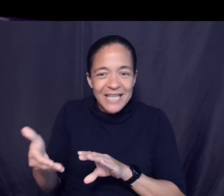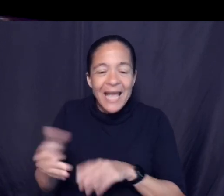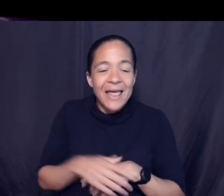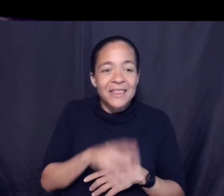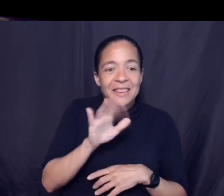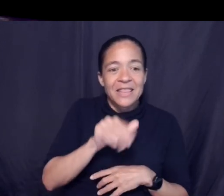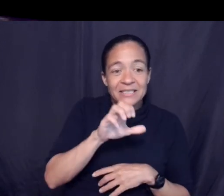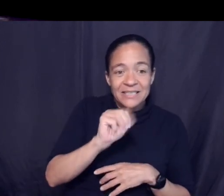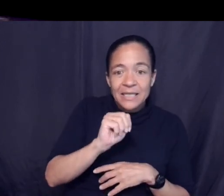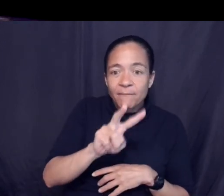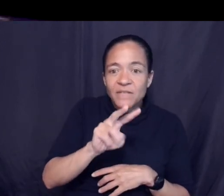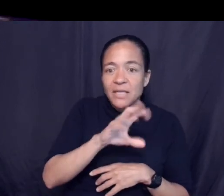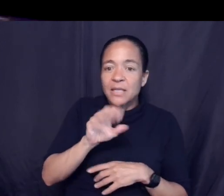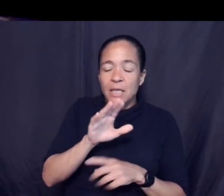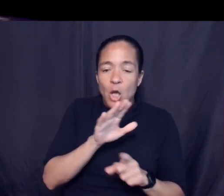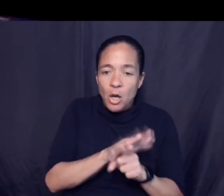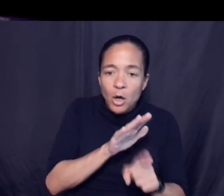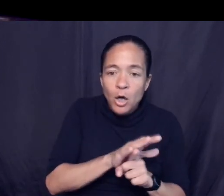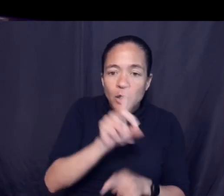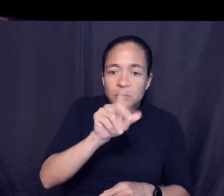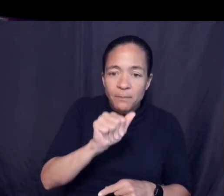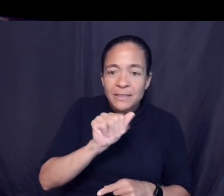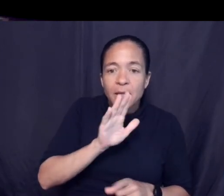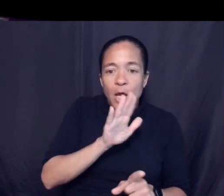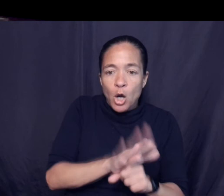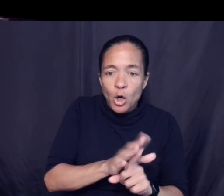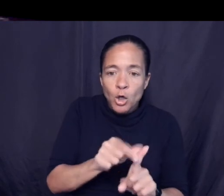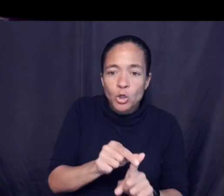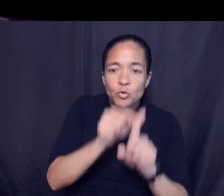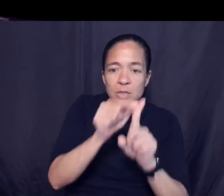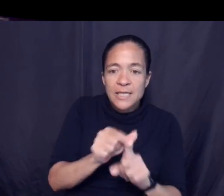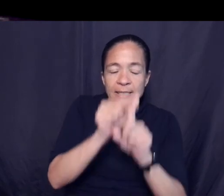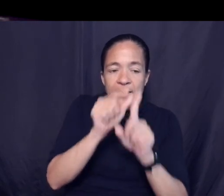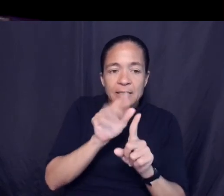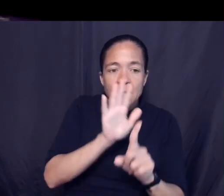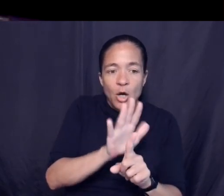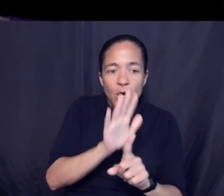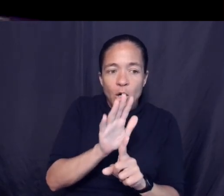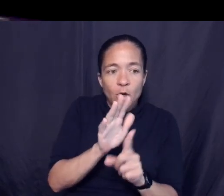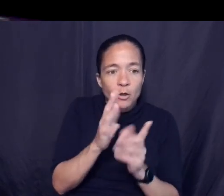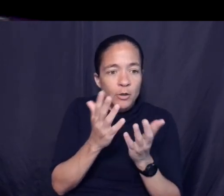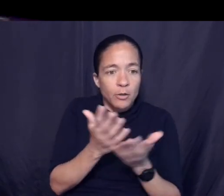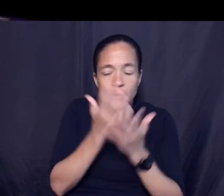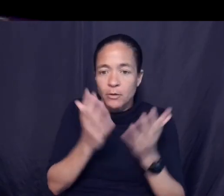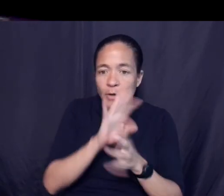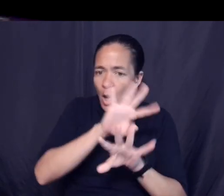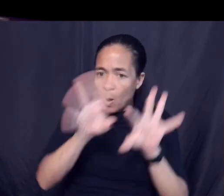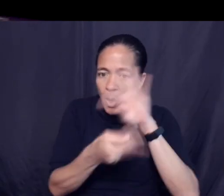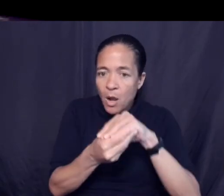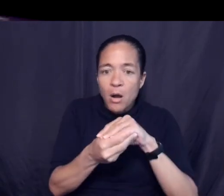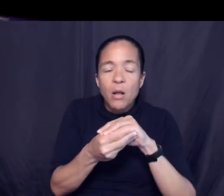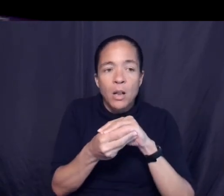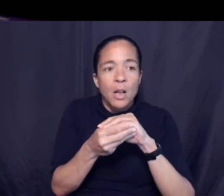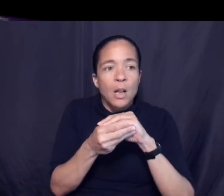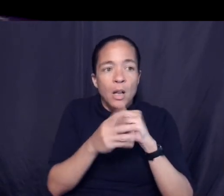loss, CMV and her disabilities, her uniqueness, the specialness, all